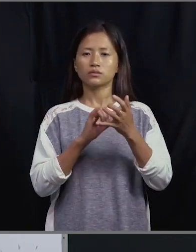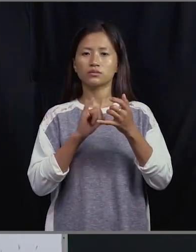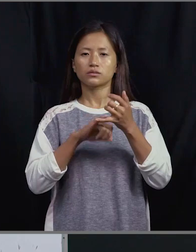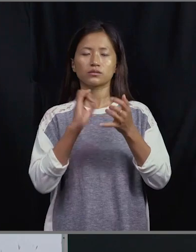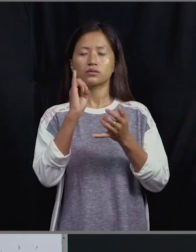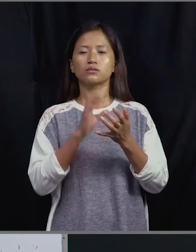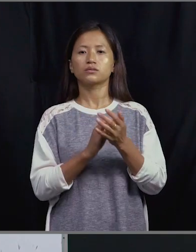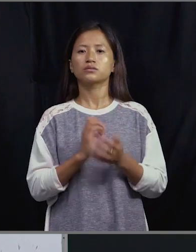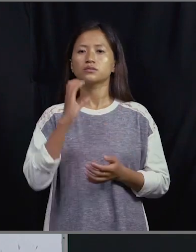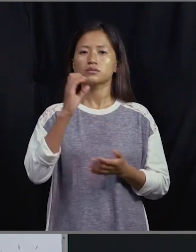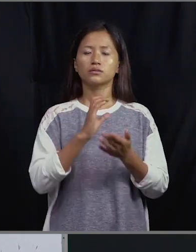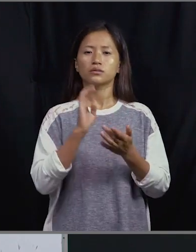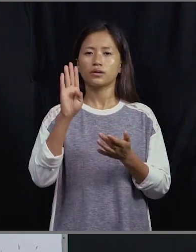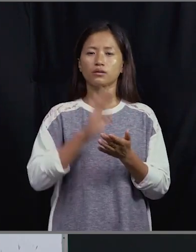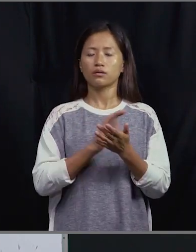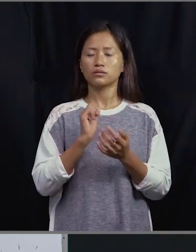be CH4